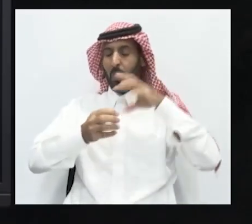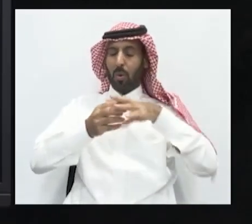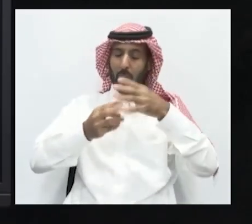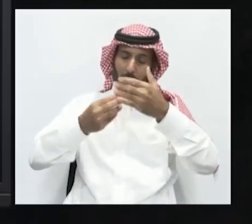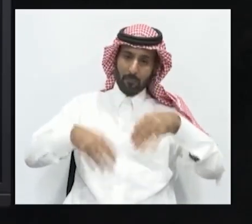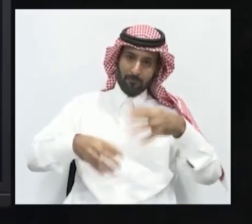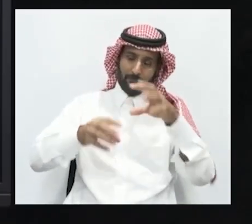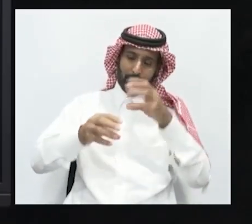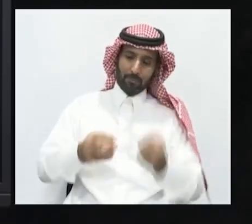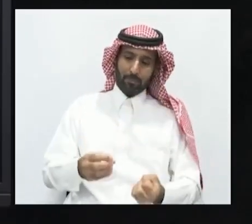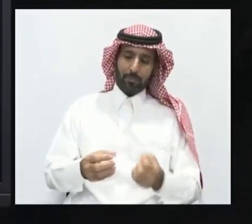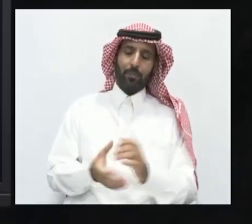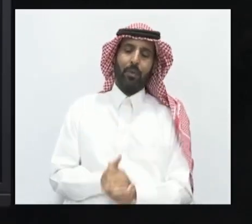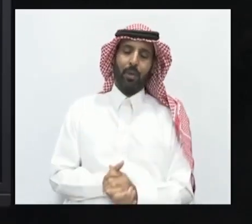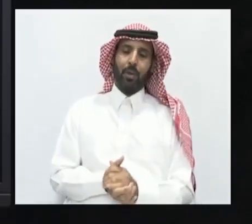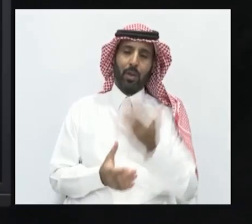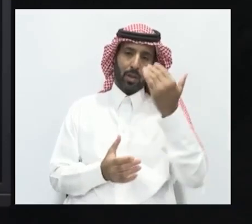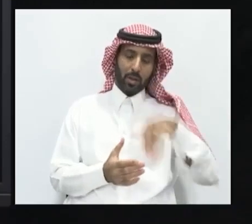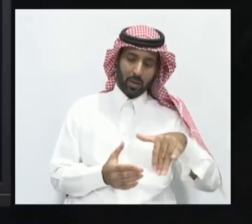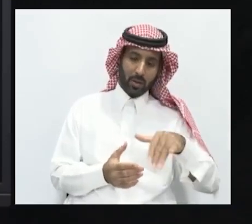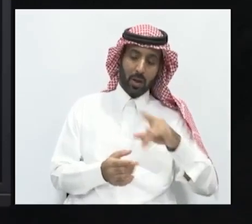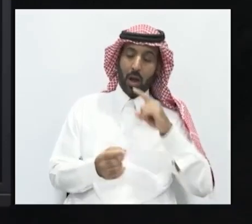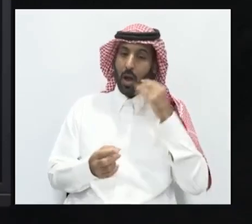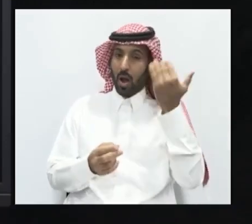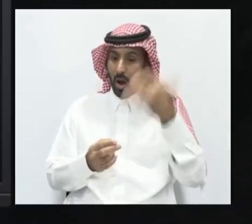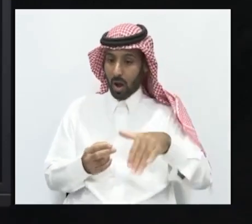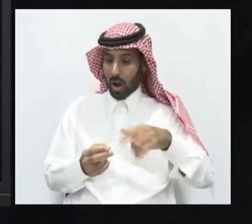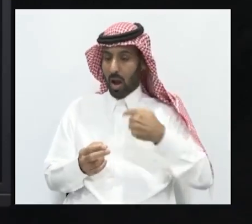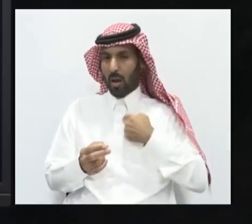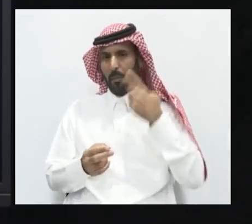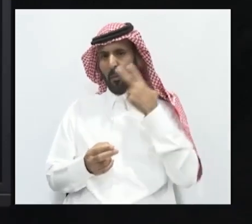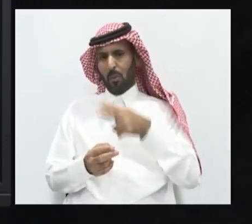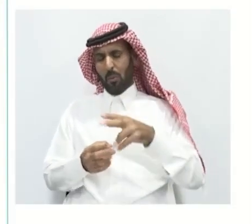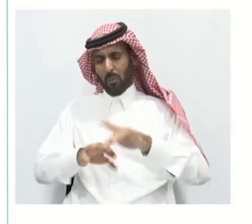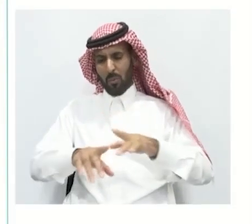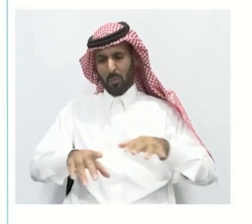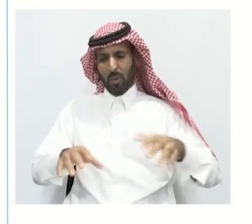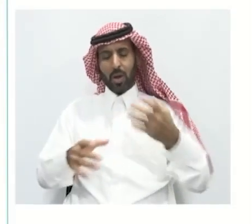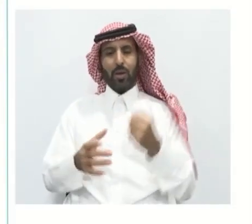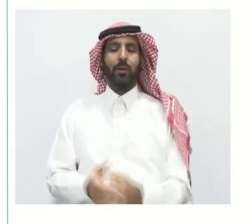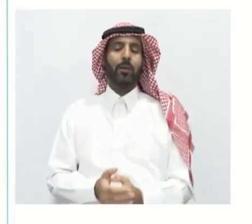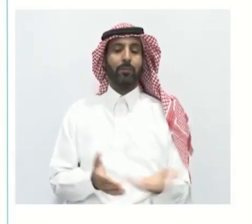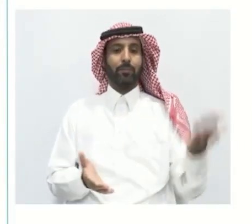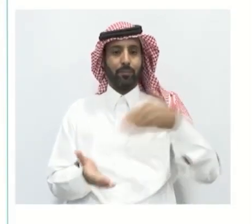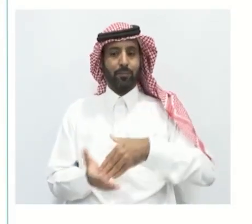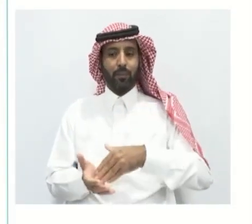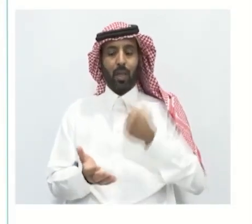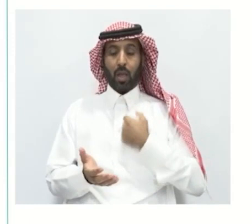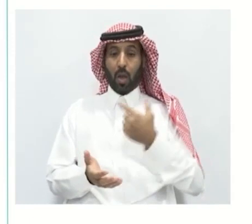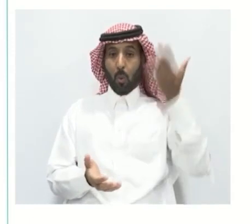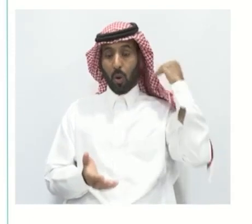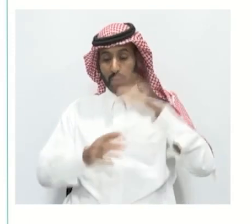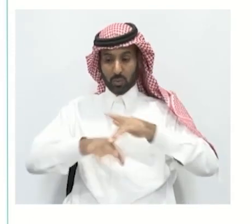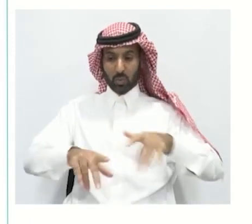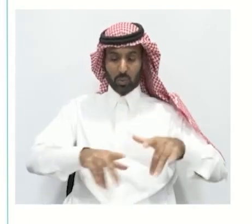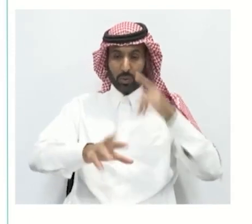interrupted the past progressive. This is the action that interrupted me using my computer. Again, I was working